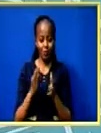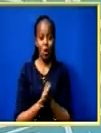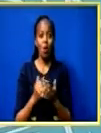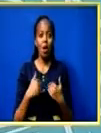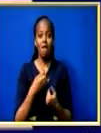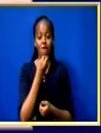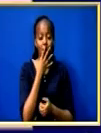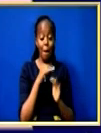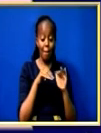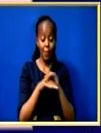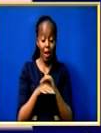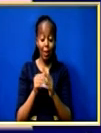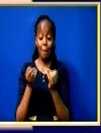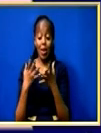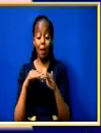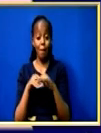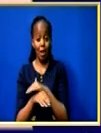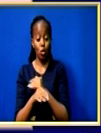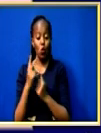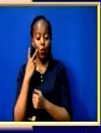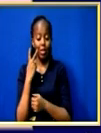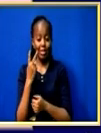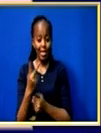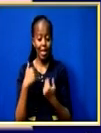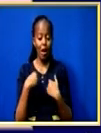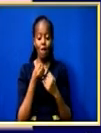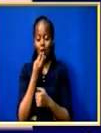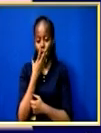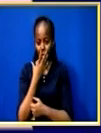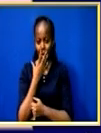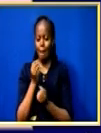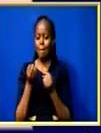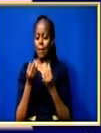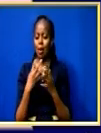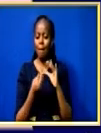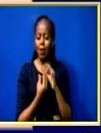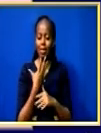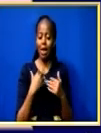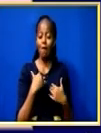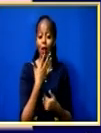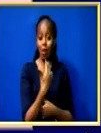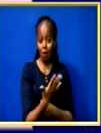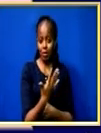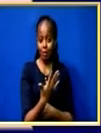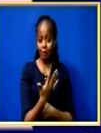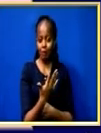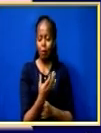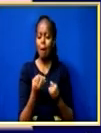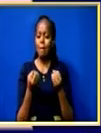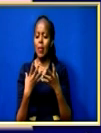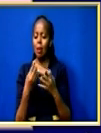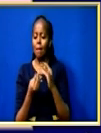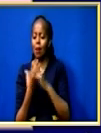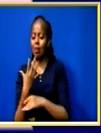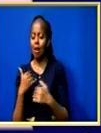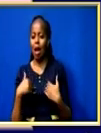flowers. The plants, most plants, you'll find them with flowers. Yeah. Most plants have leaves. Most